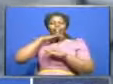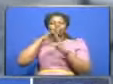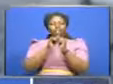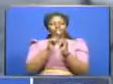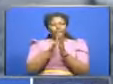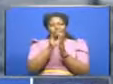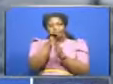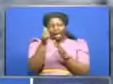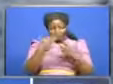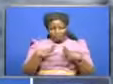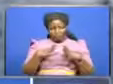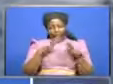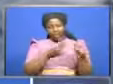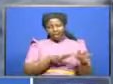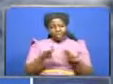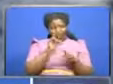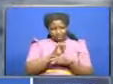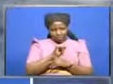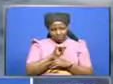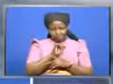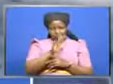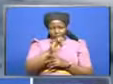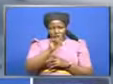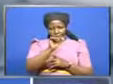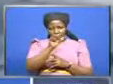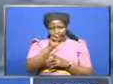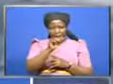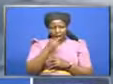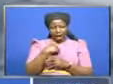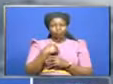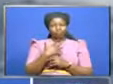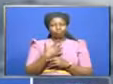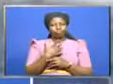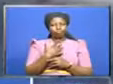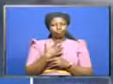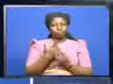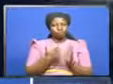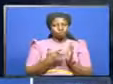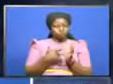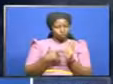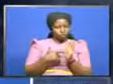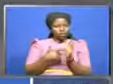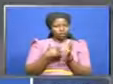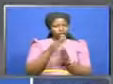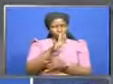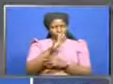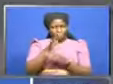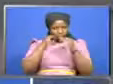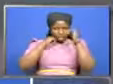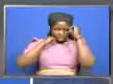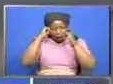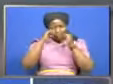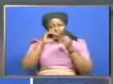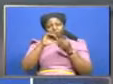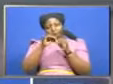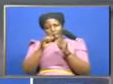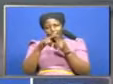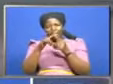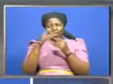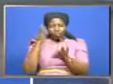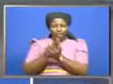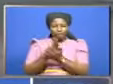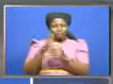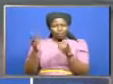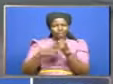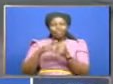victims. Azerbaijan has not revealed its military losses, but has confirmed 7 civilian deaths. The fighting